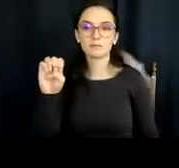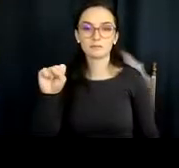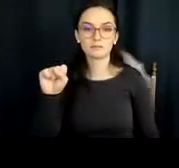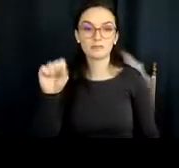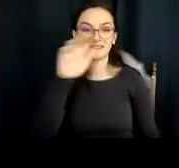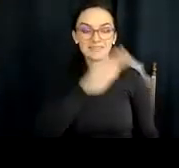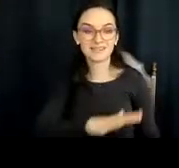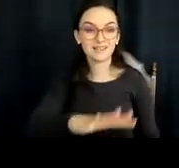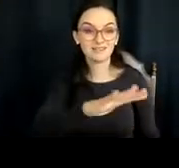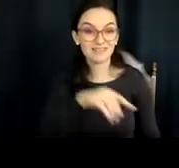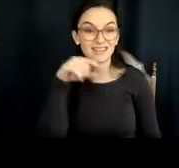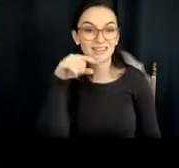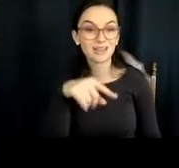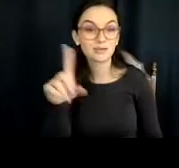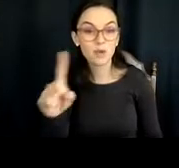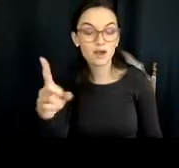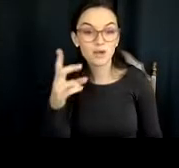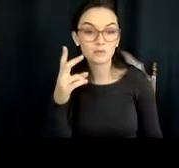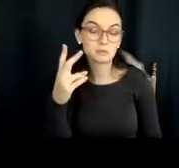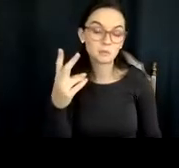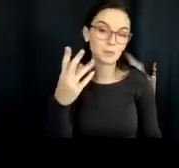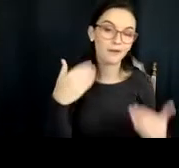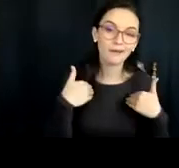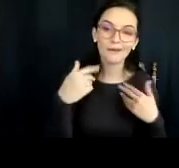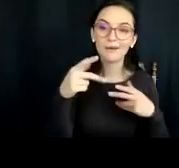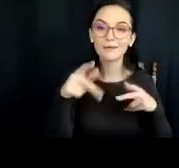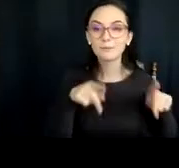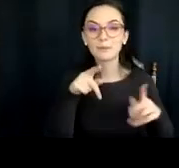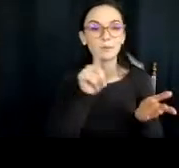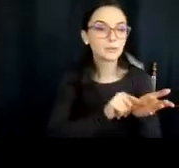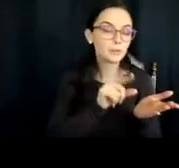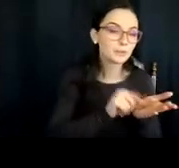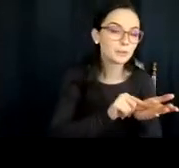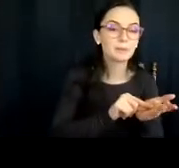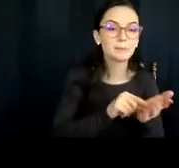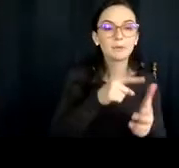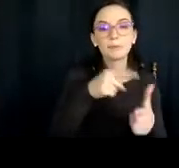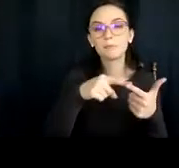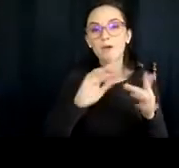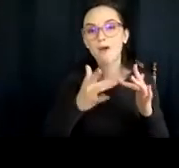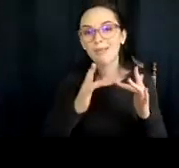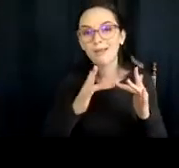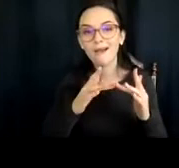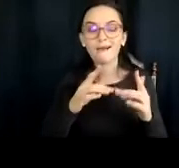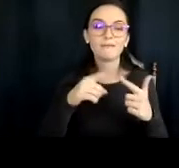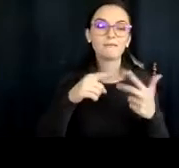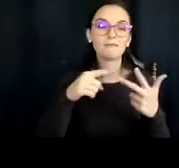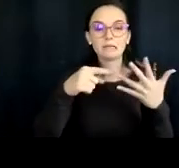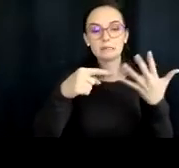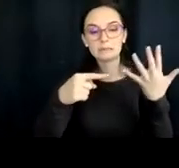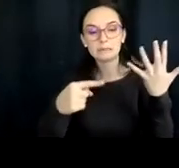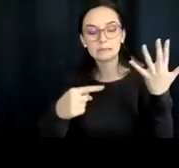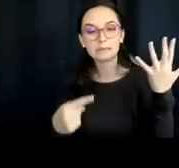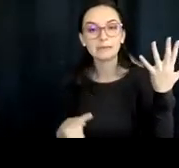you'll have people from newspapers, people from websites, all the different people that cover the Ducks and